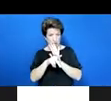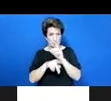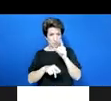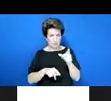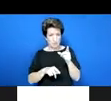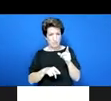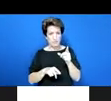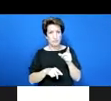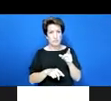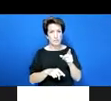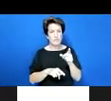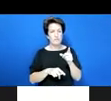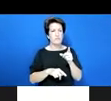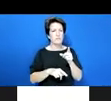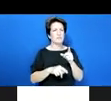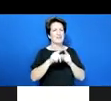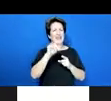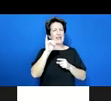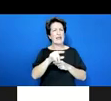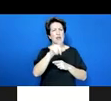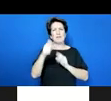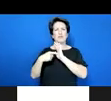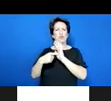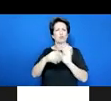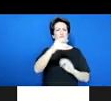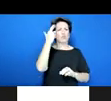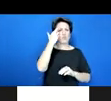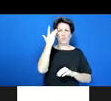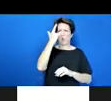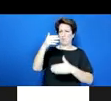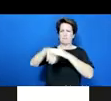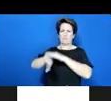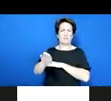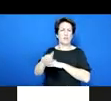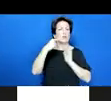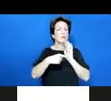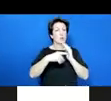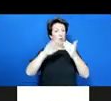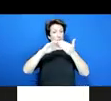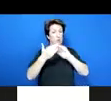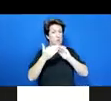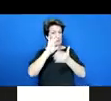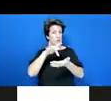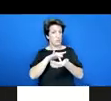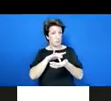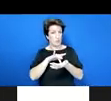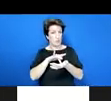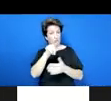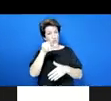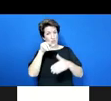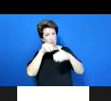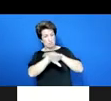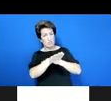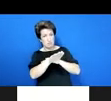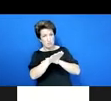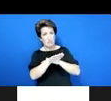your reason for being in a space in some cases. So there are spaces like a community center, for example, where you may